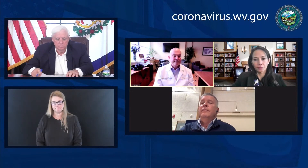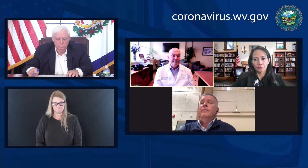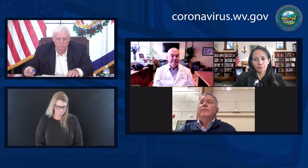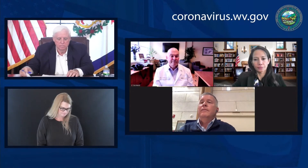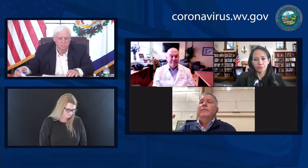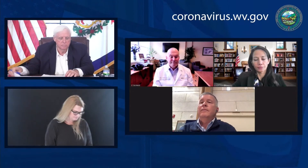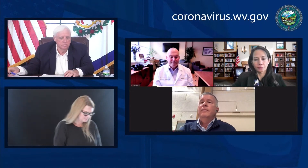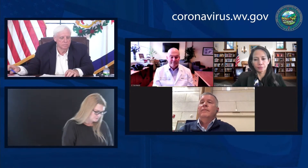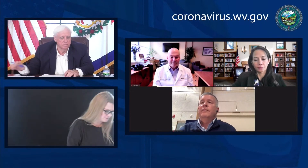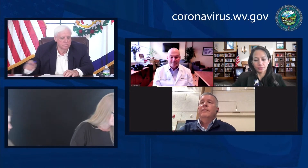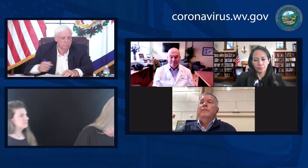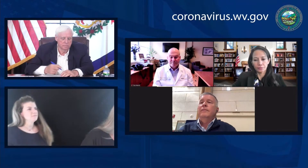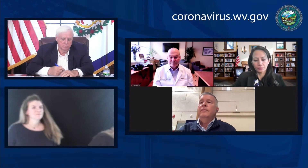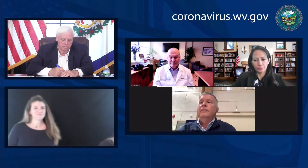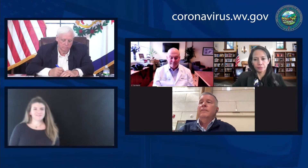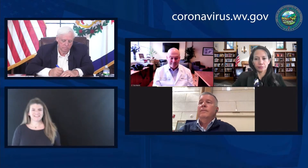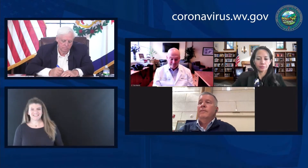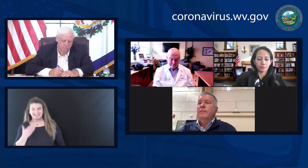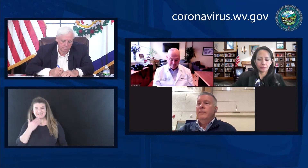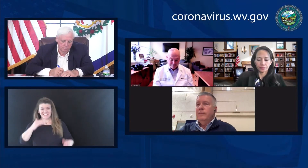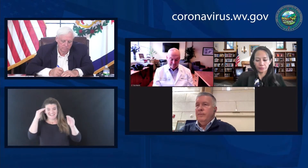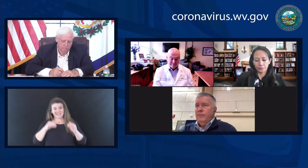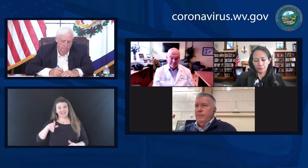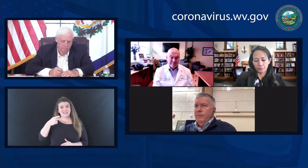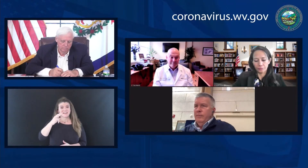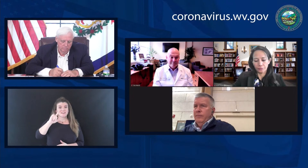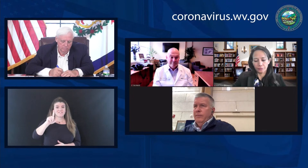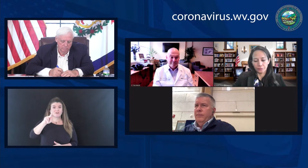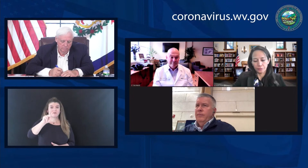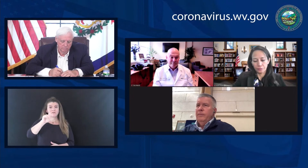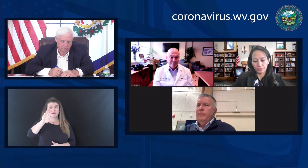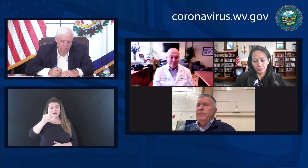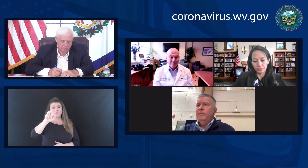All right, thank you, Kenny. Next, we'll go to Phil Gabler with the Charleston Gazette-Mail.